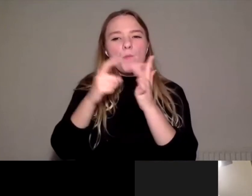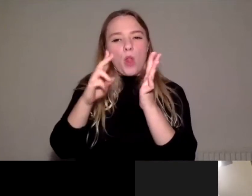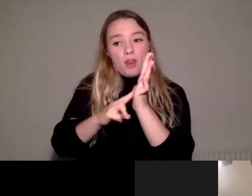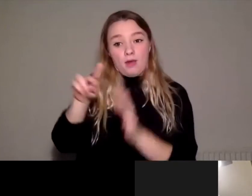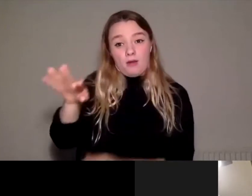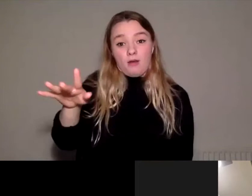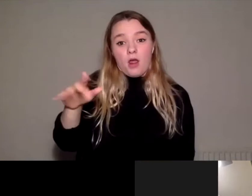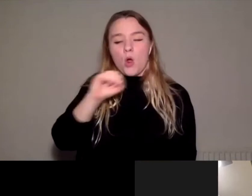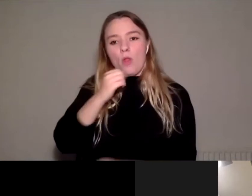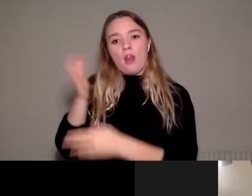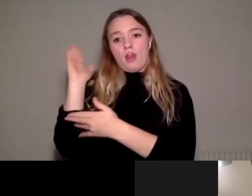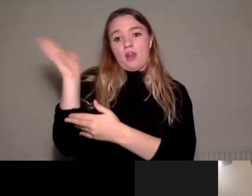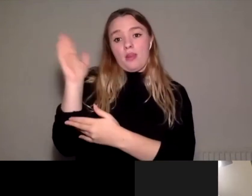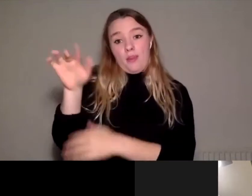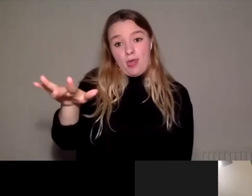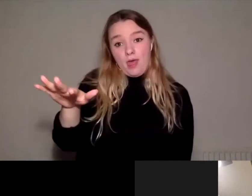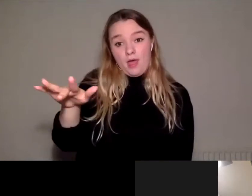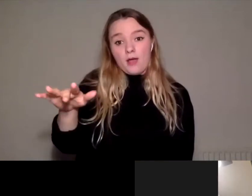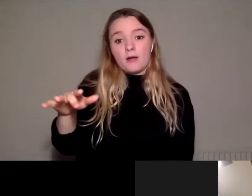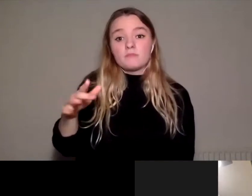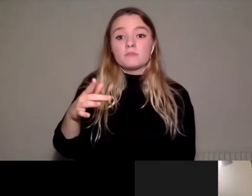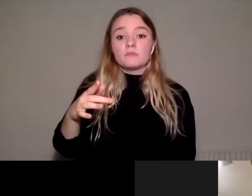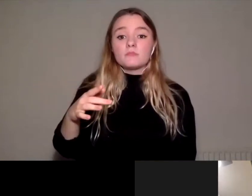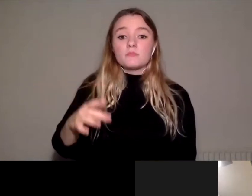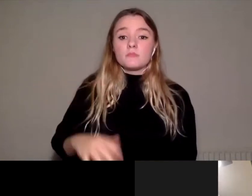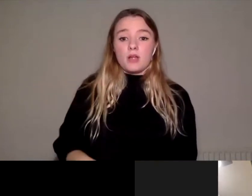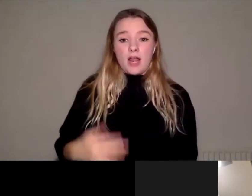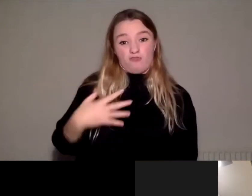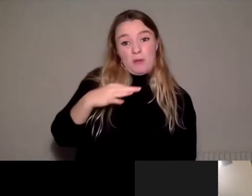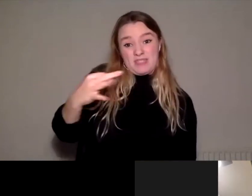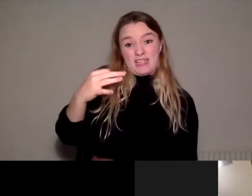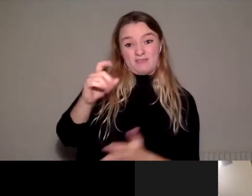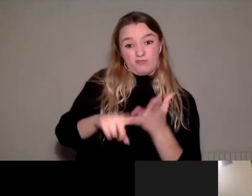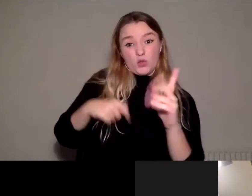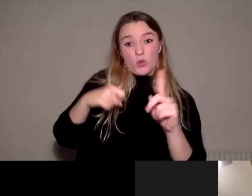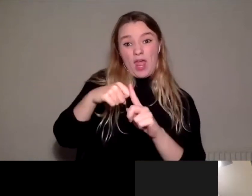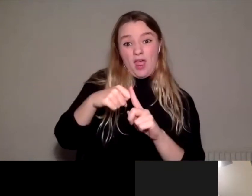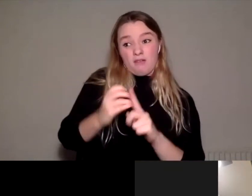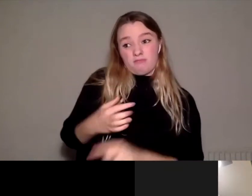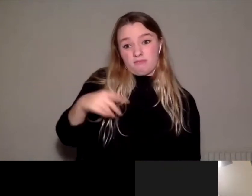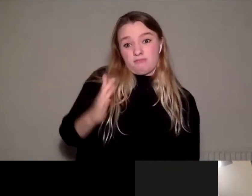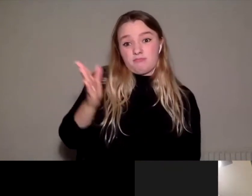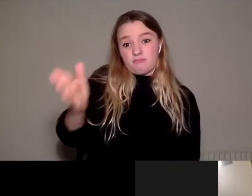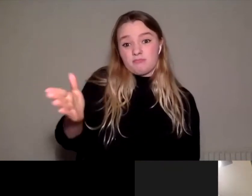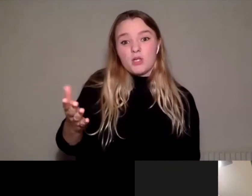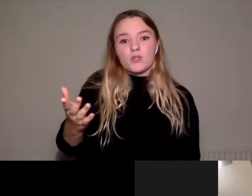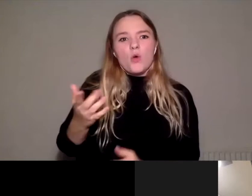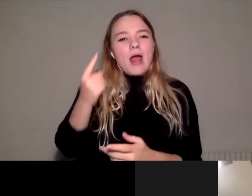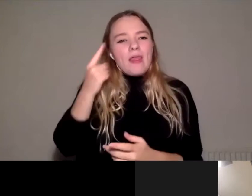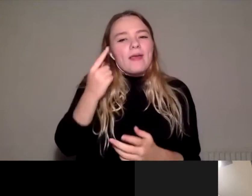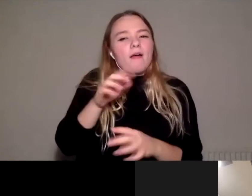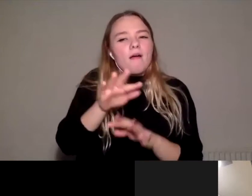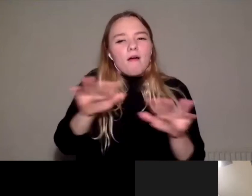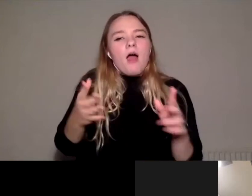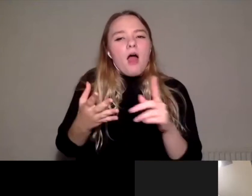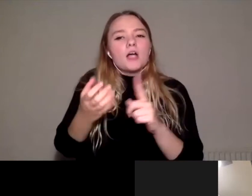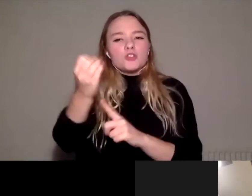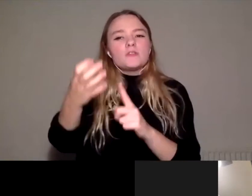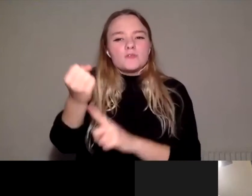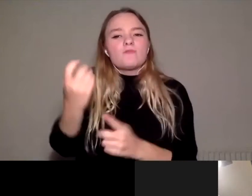of people from the UK, which is really good. So things are being achieved, especially in the educational